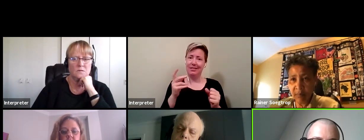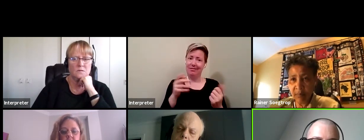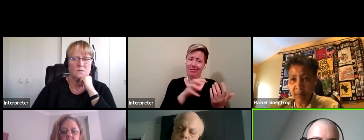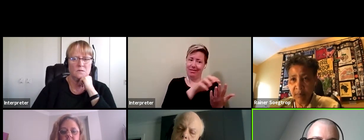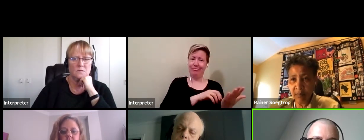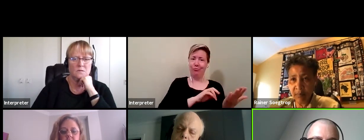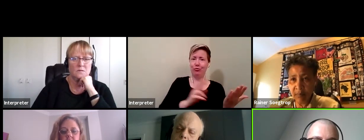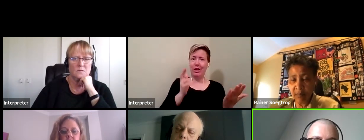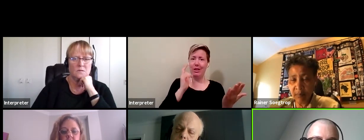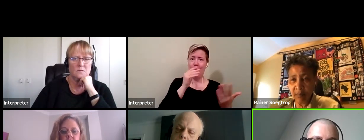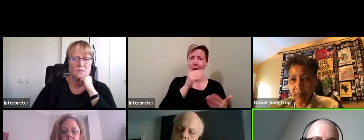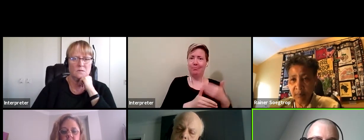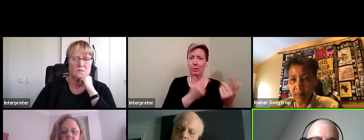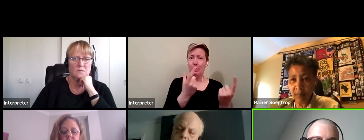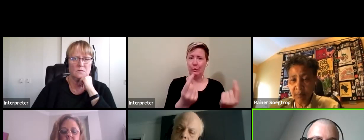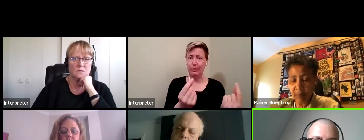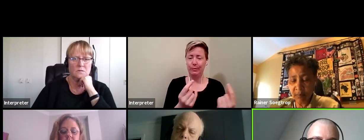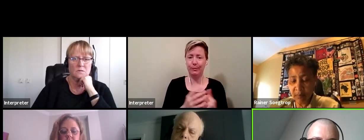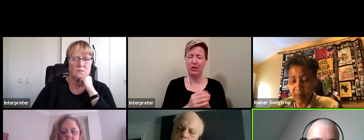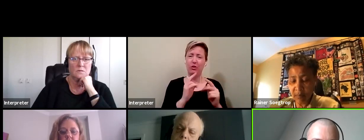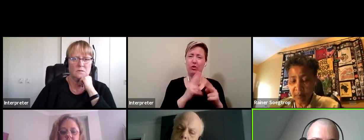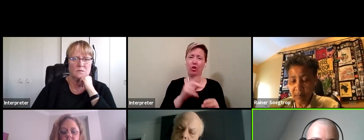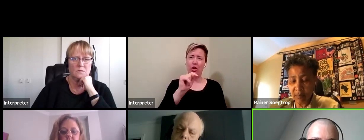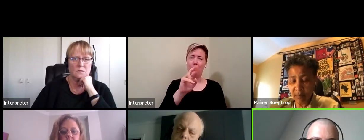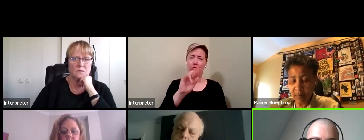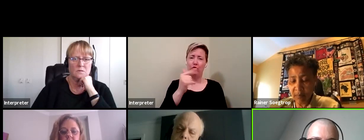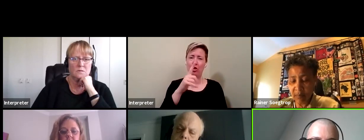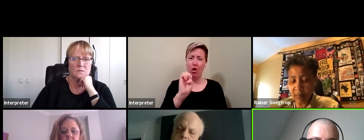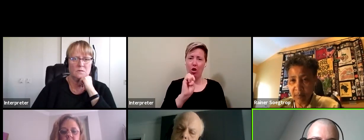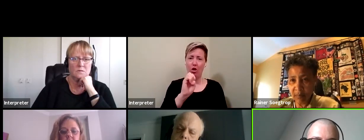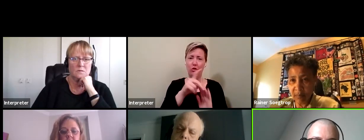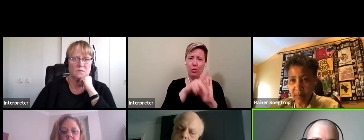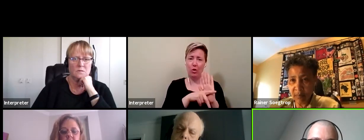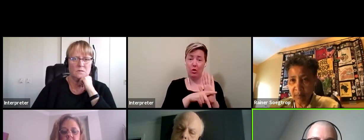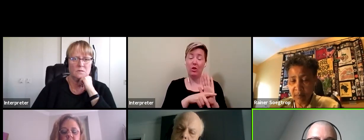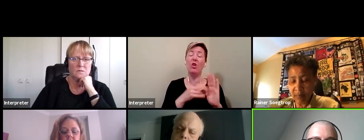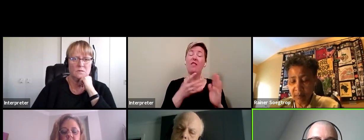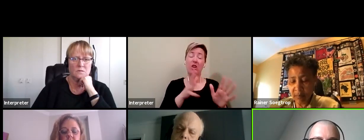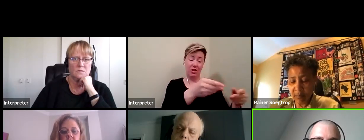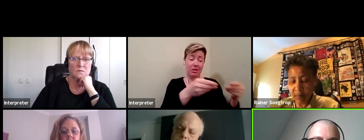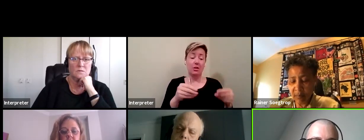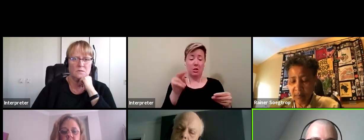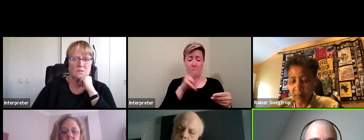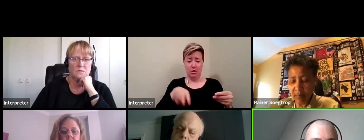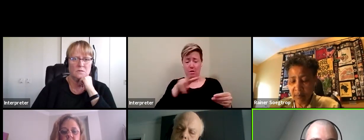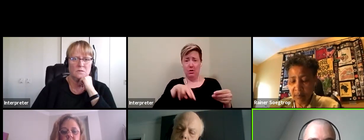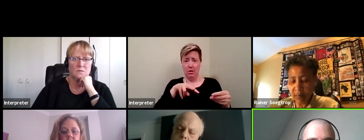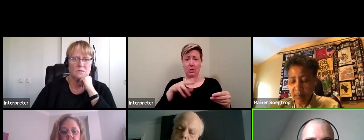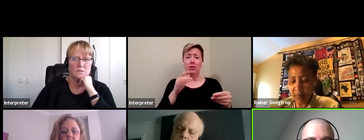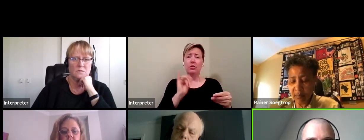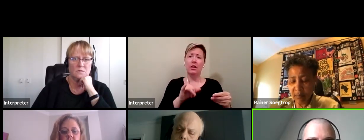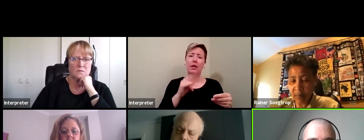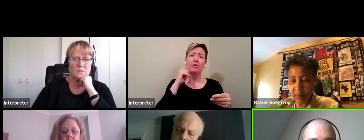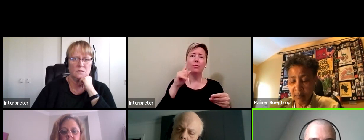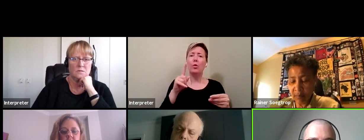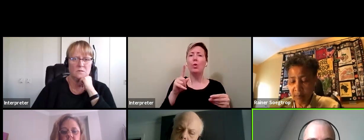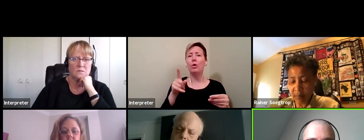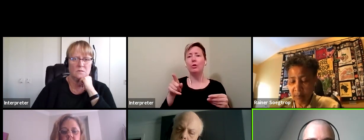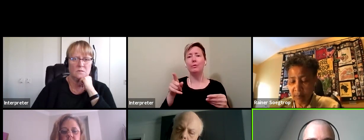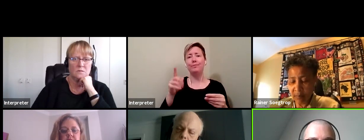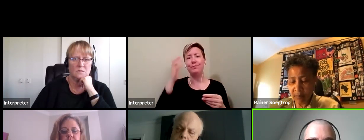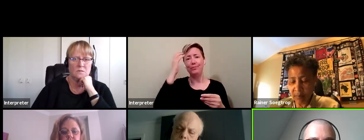Triage Protocol. So we've reviewed the protocol, and ultimately this protocol is set up to guide last resort